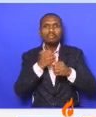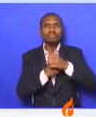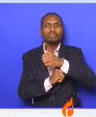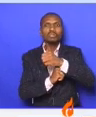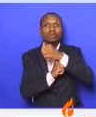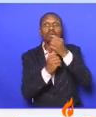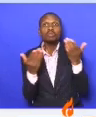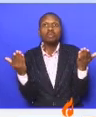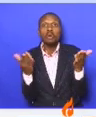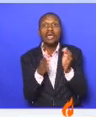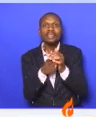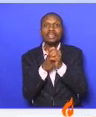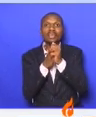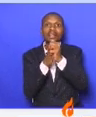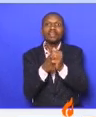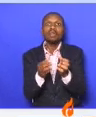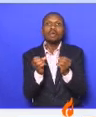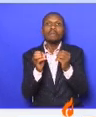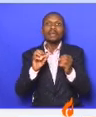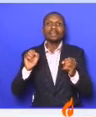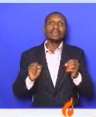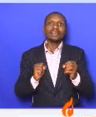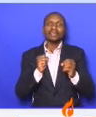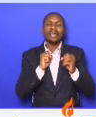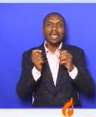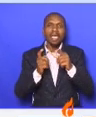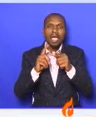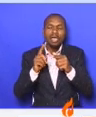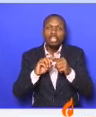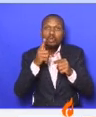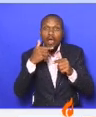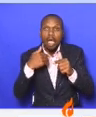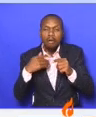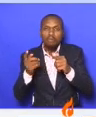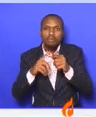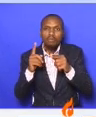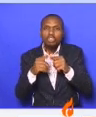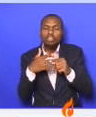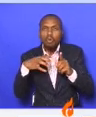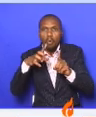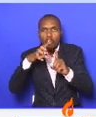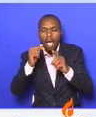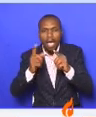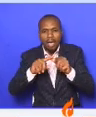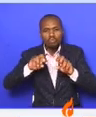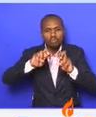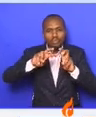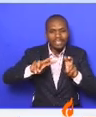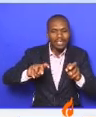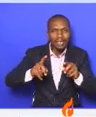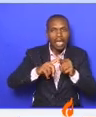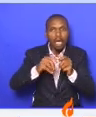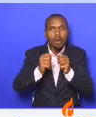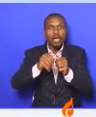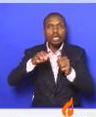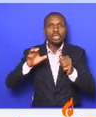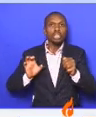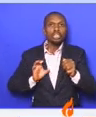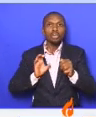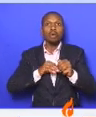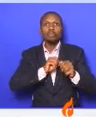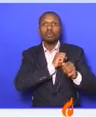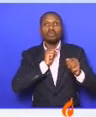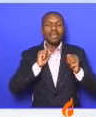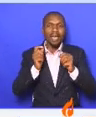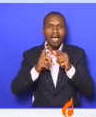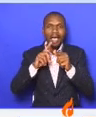bwa banga se senate Aaron Cheriot oyo konya oganiri ngane yo kulingoli bwa ne committee ya ba senator